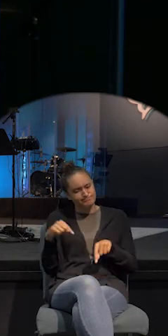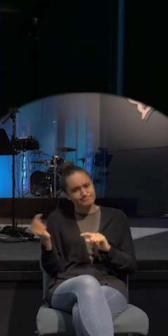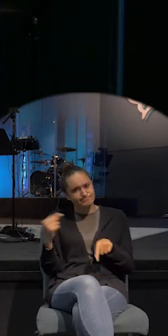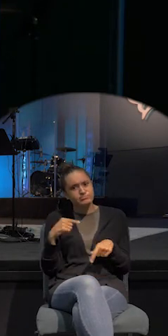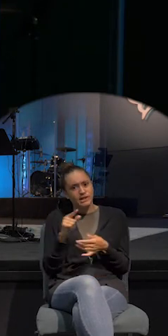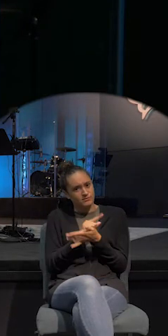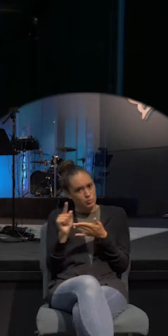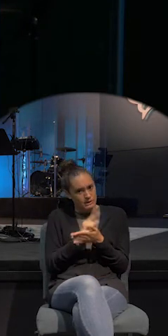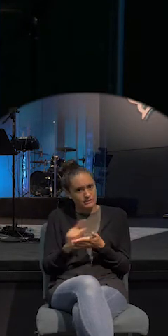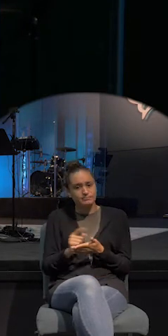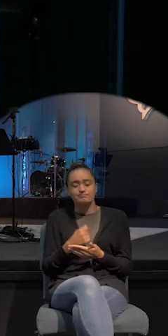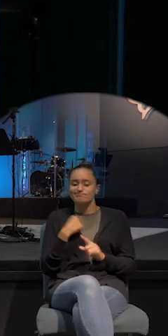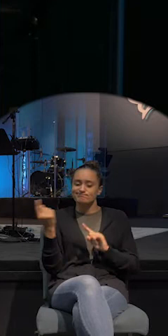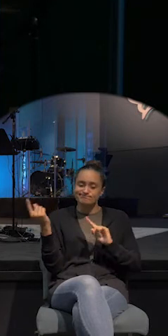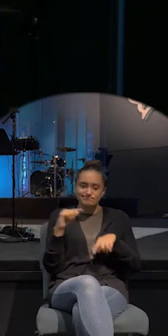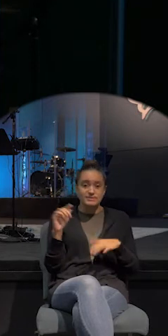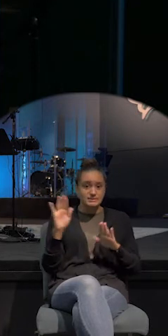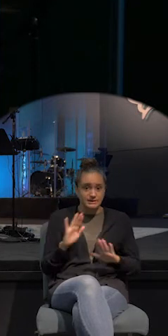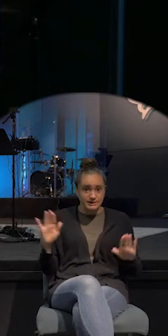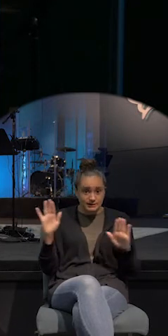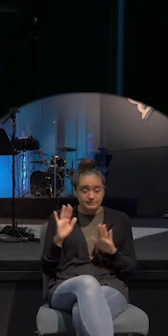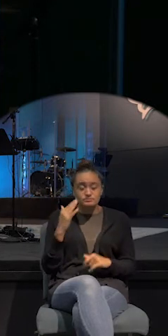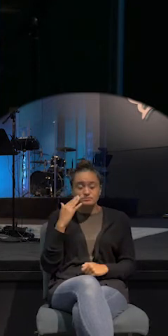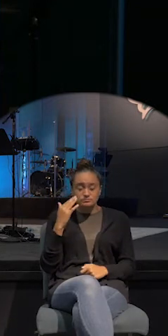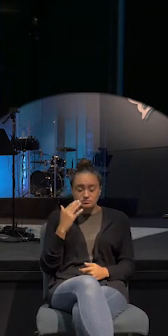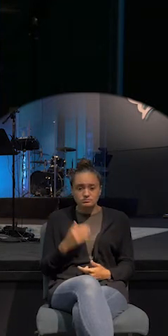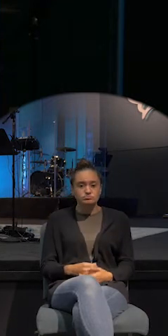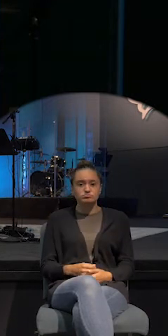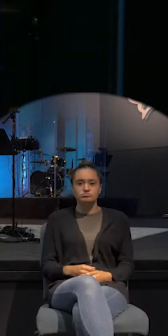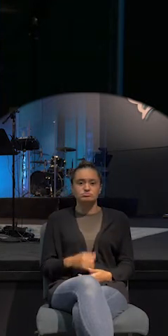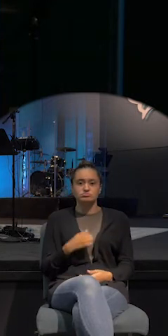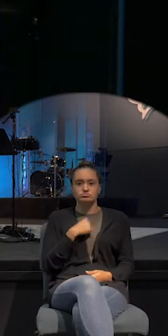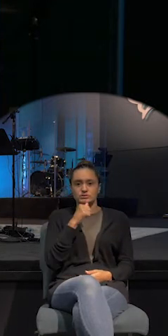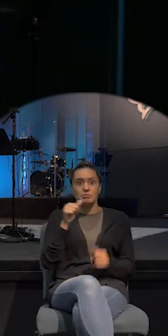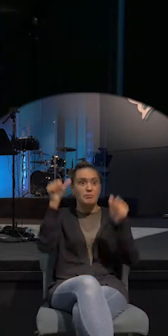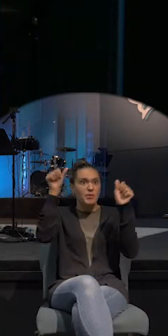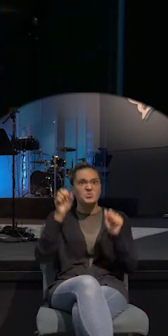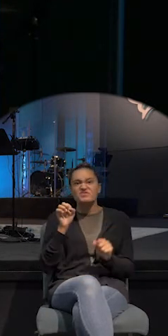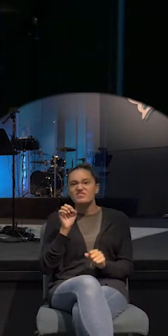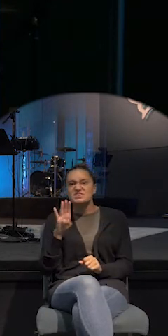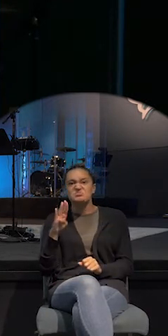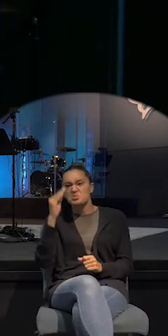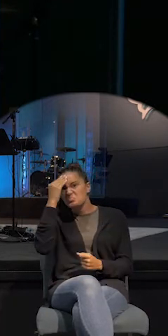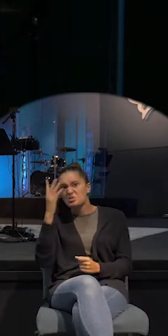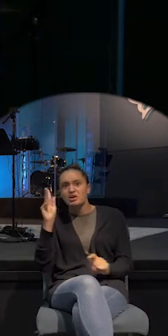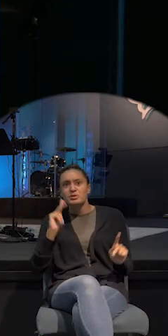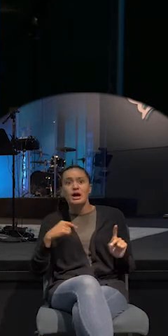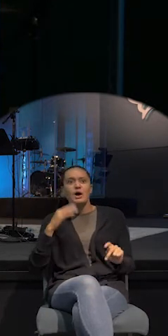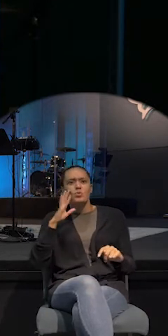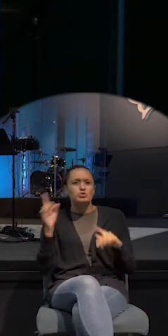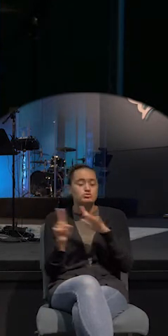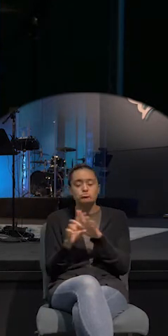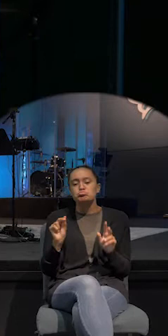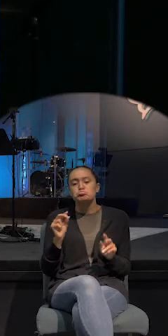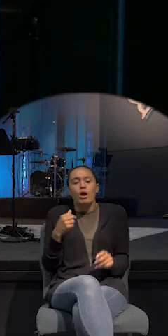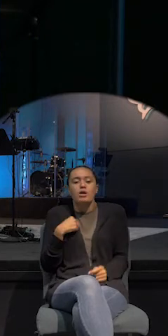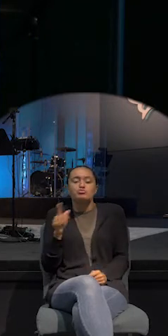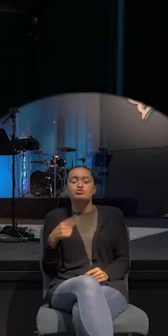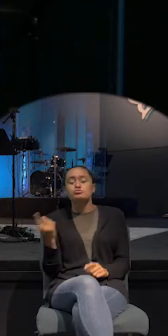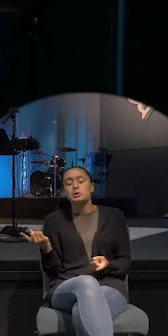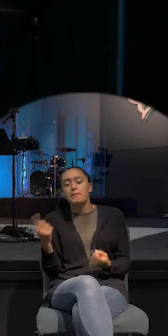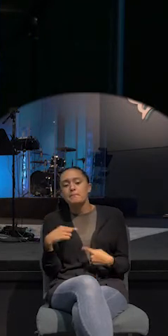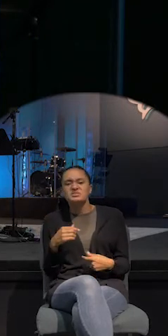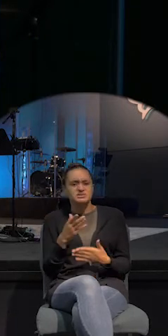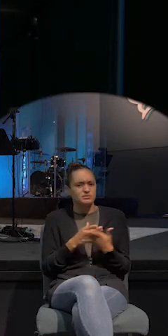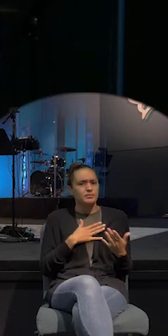church. I came on Sunday, you know, didn't put it on Facebook, didn't tell people where I was going. We just came, and some of